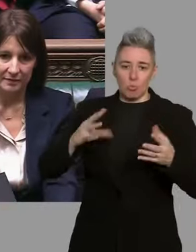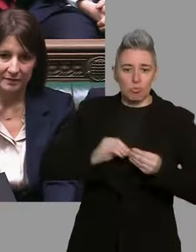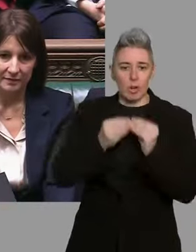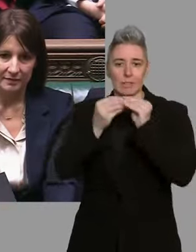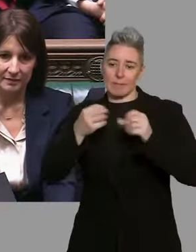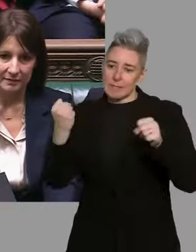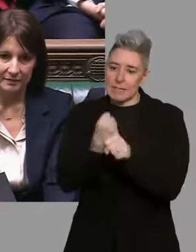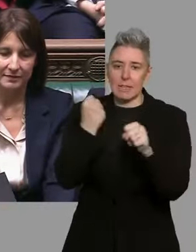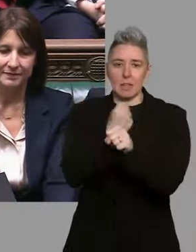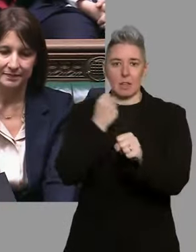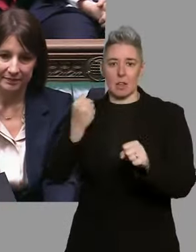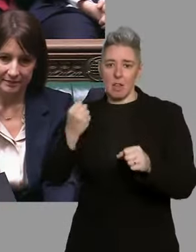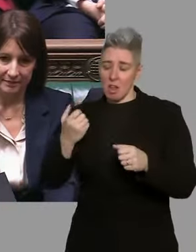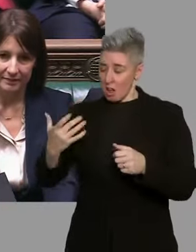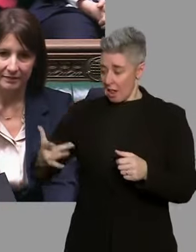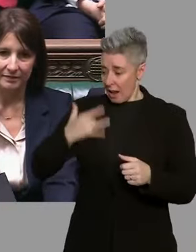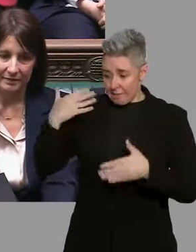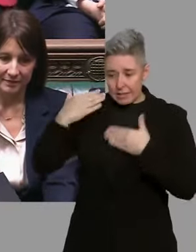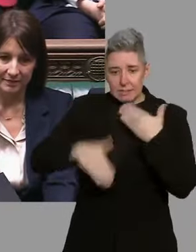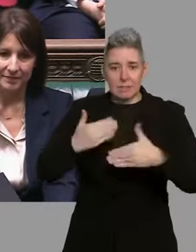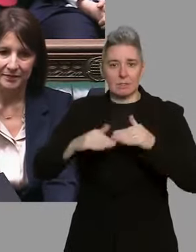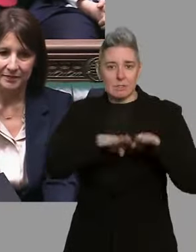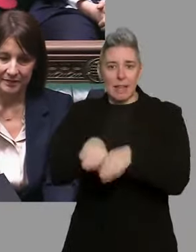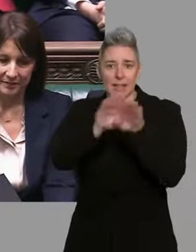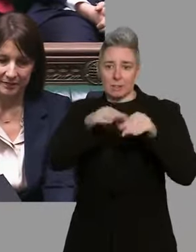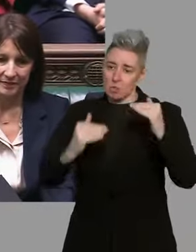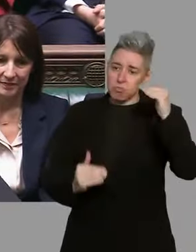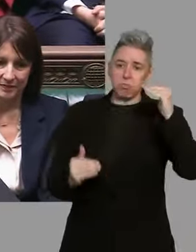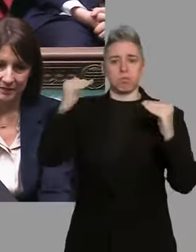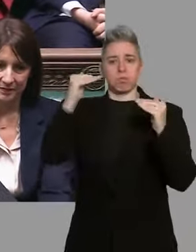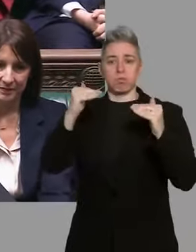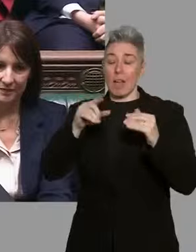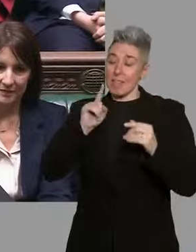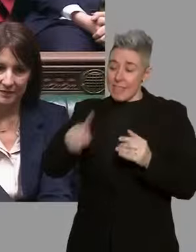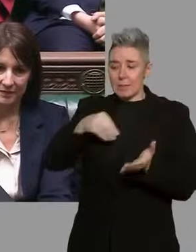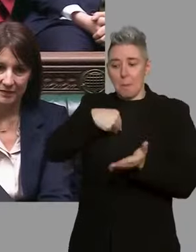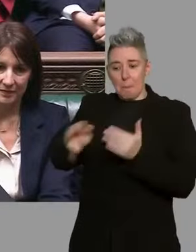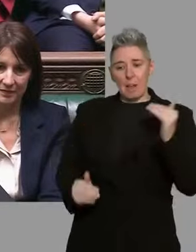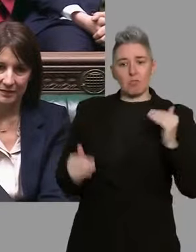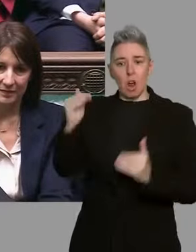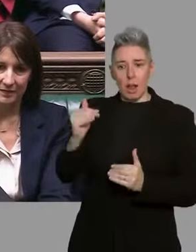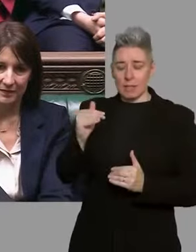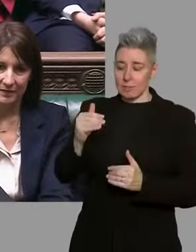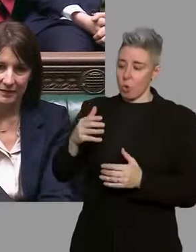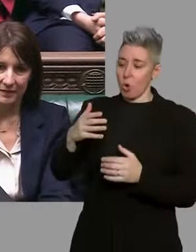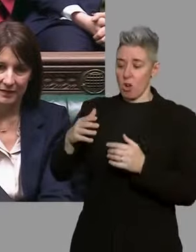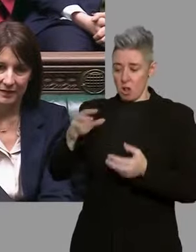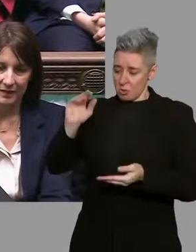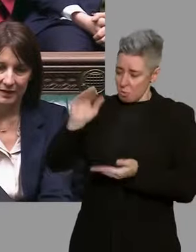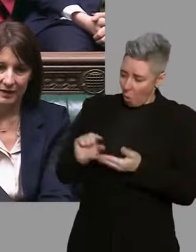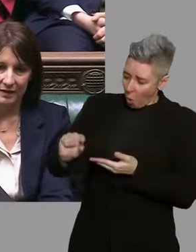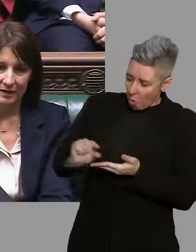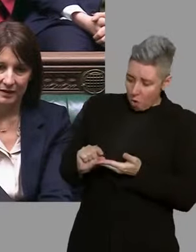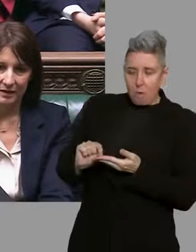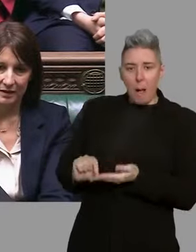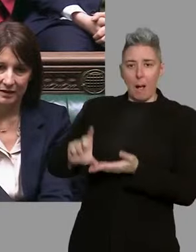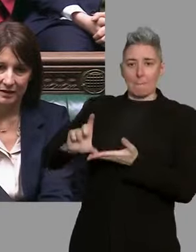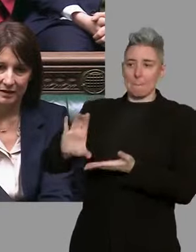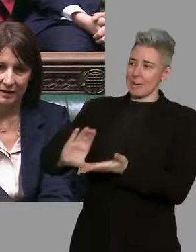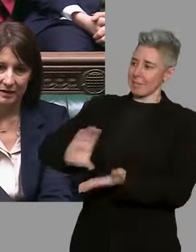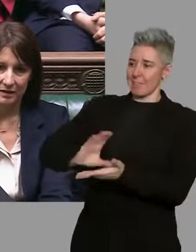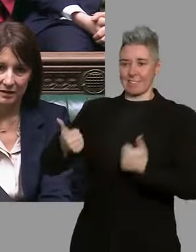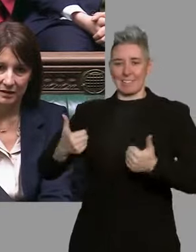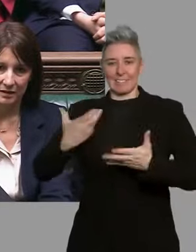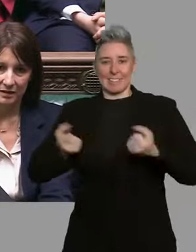3 million who are the lowest paid. They should welcome that. A pay rise for those working in the NHS and better than expected wage